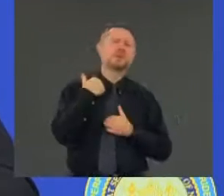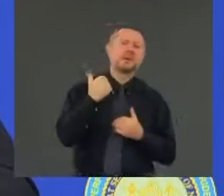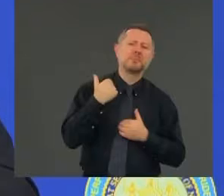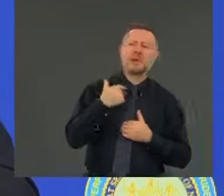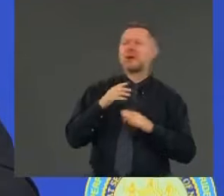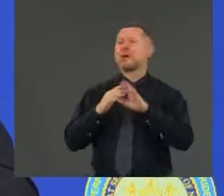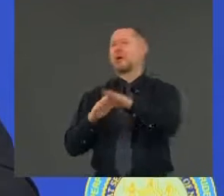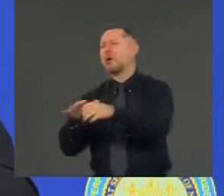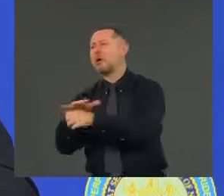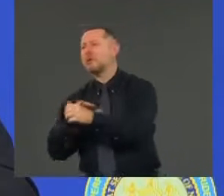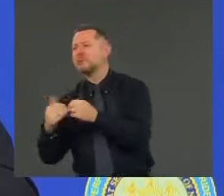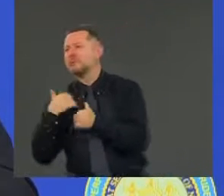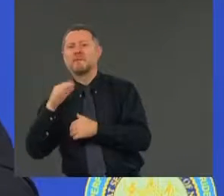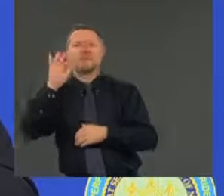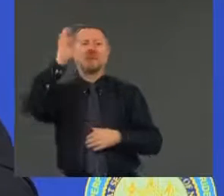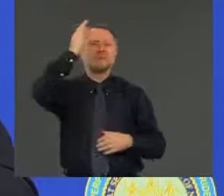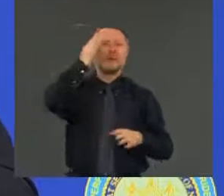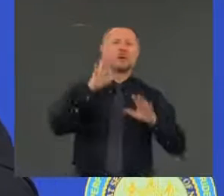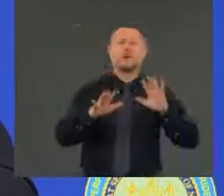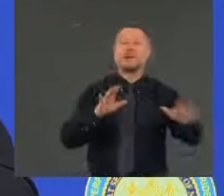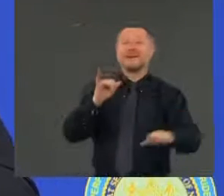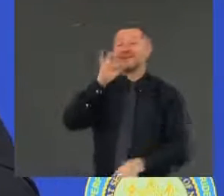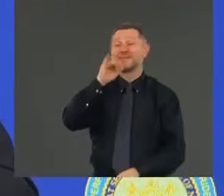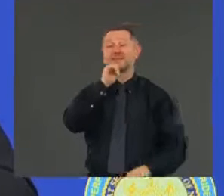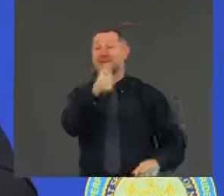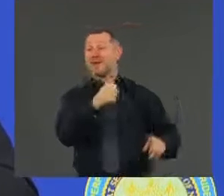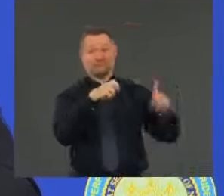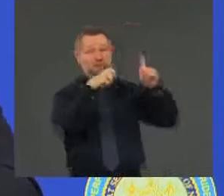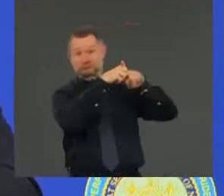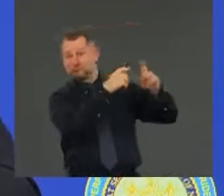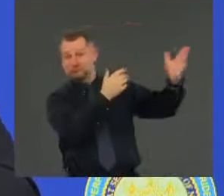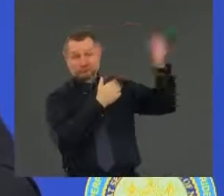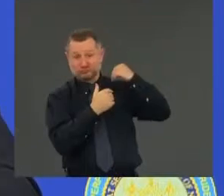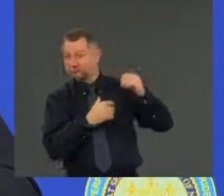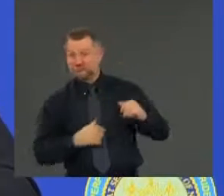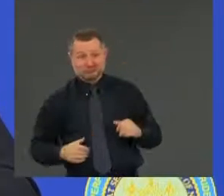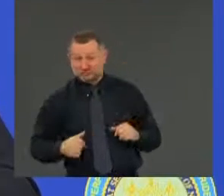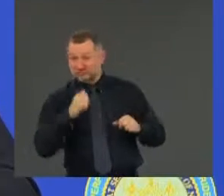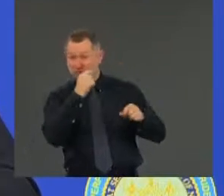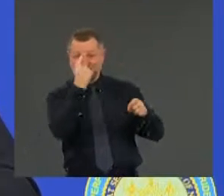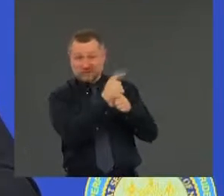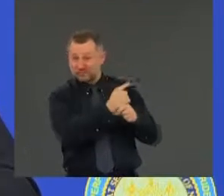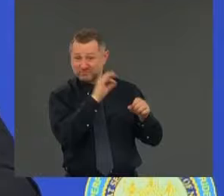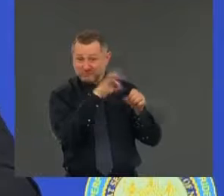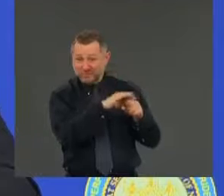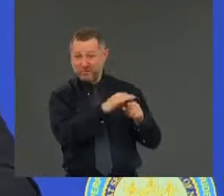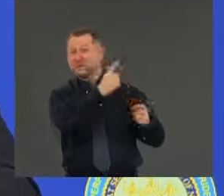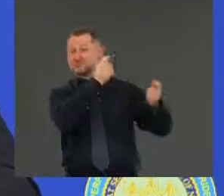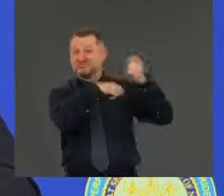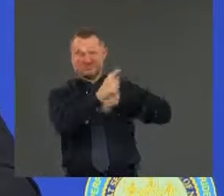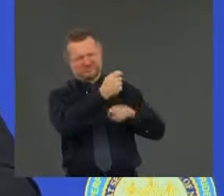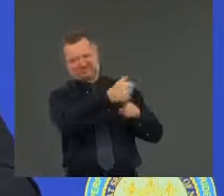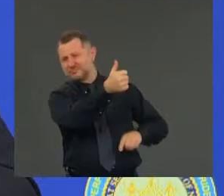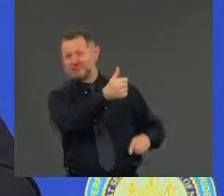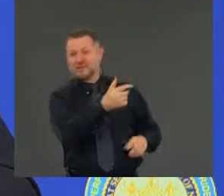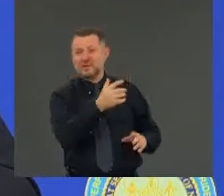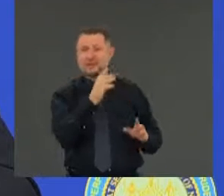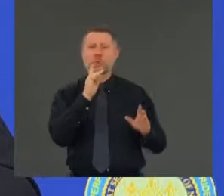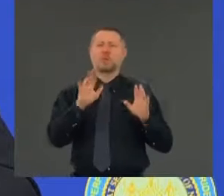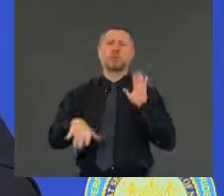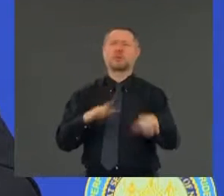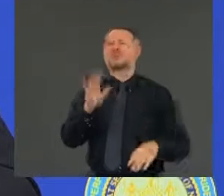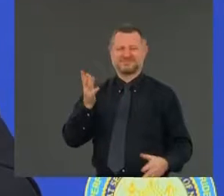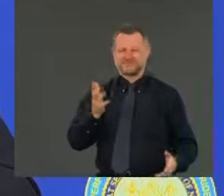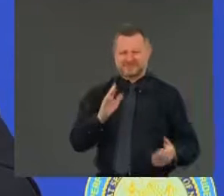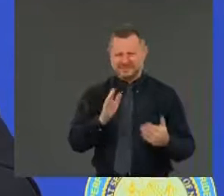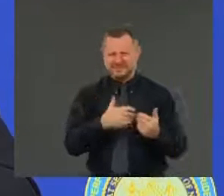And if they're not held accountable, then people can, it can become too easy. This one can't be easy.